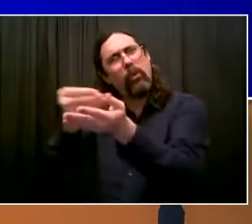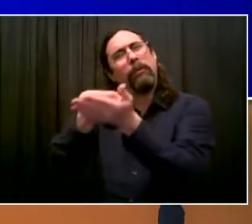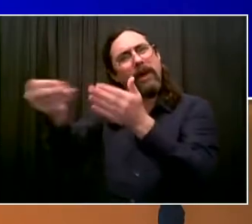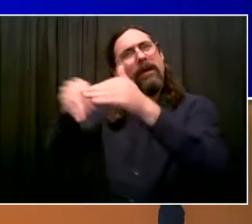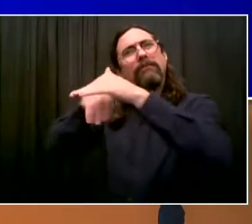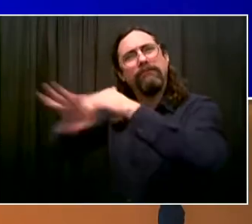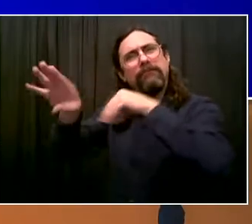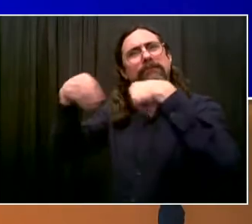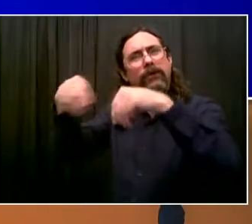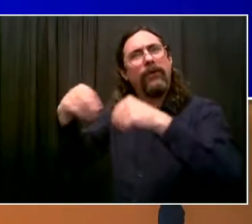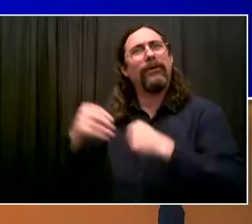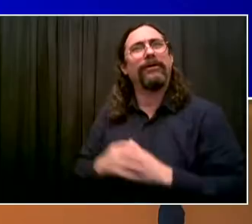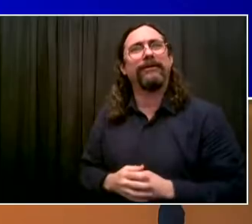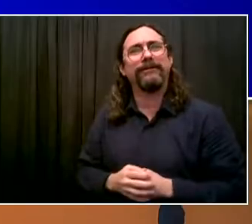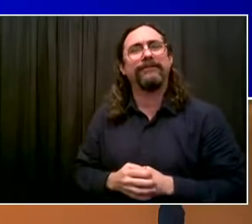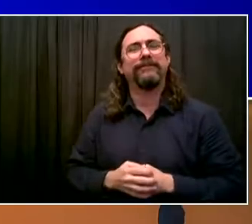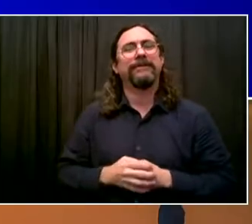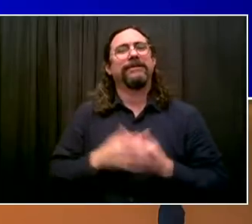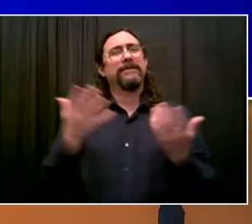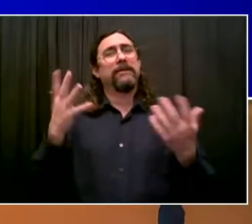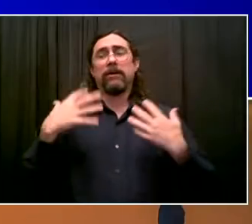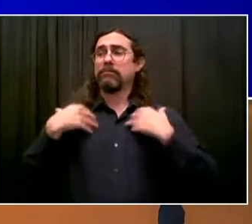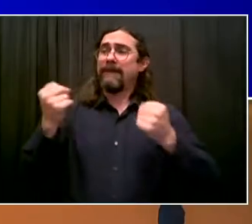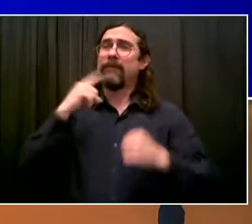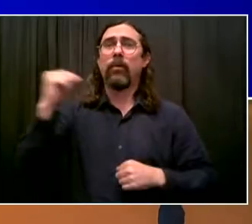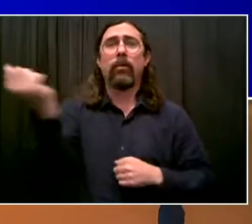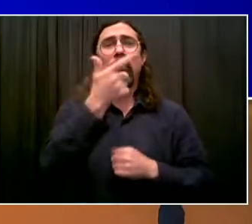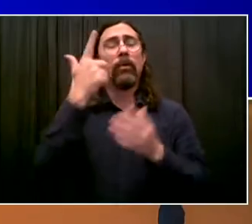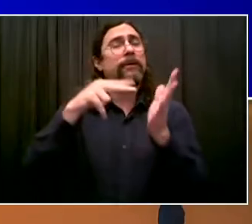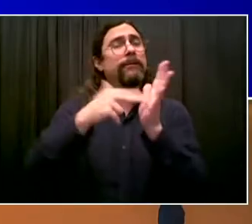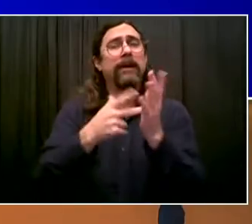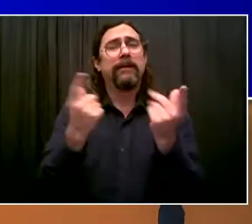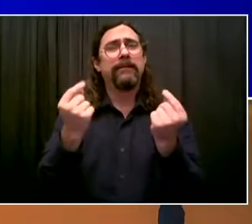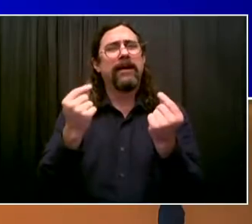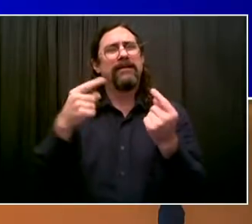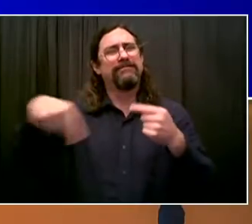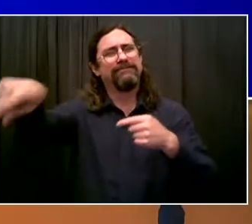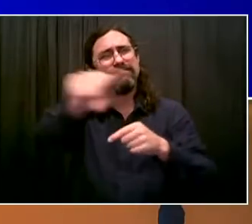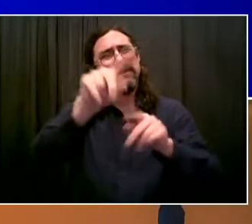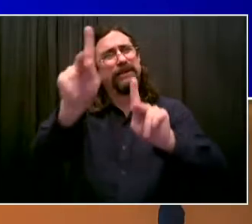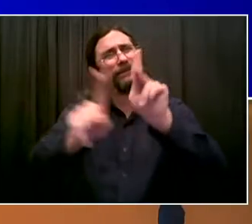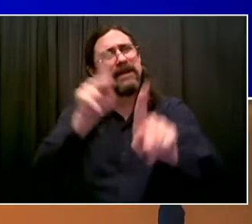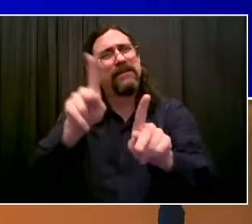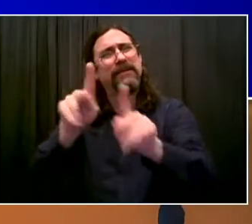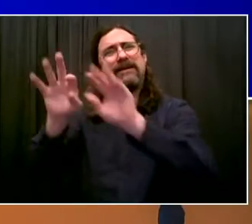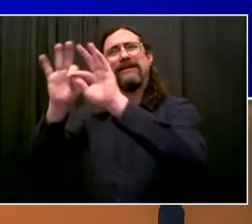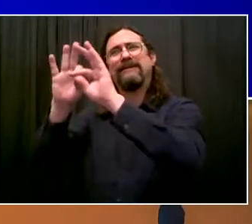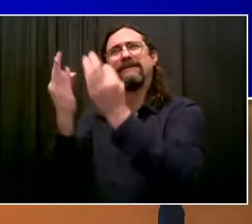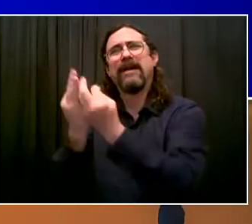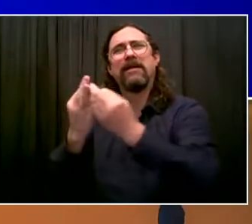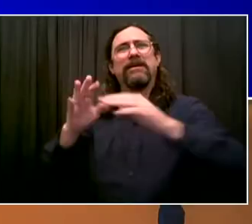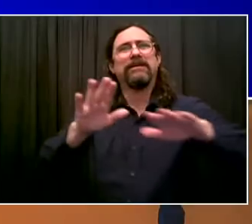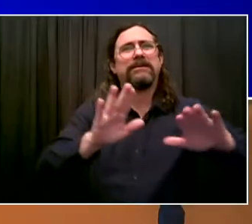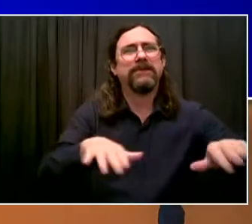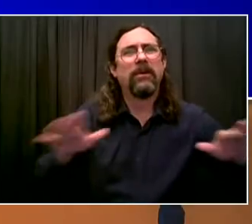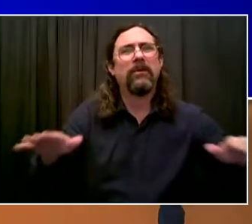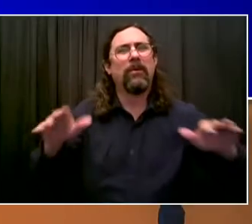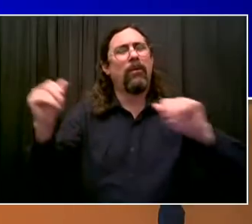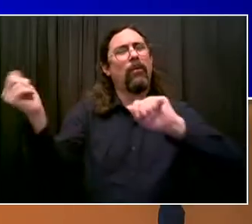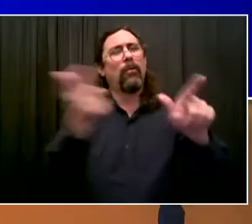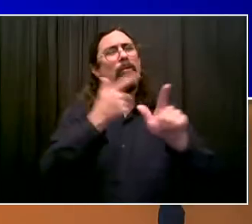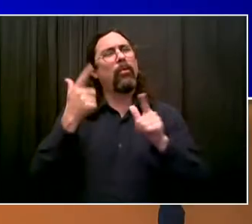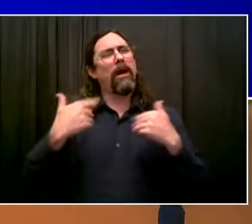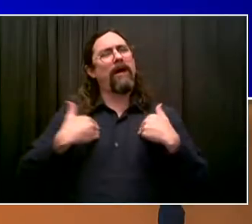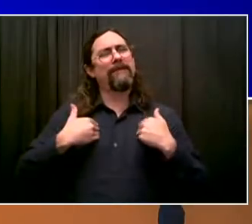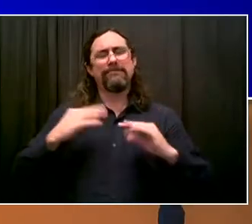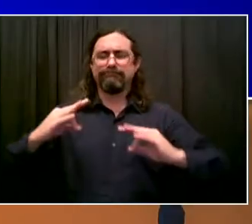families. And we talk a lot about numbers, and in some ways numbers miss the human quality, but numbers do tell a really